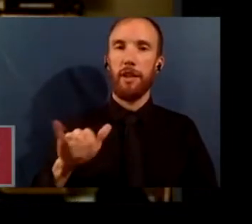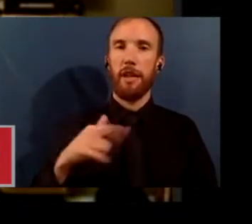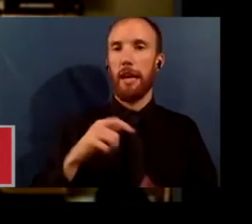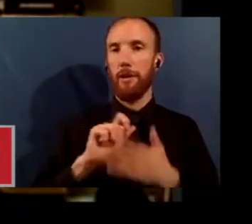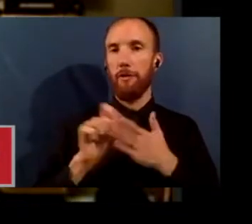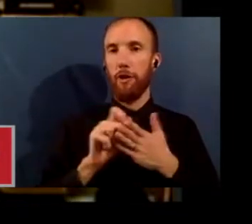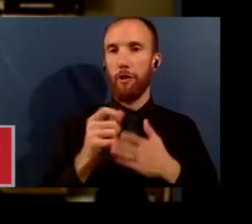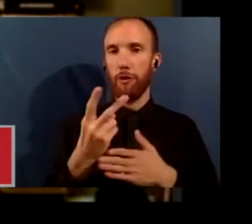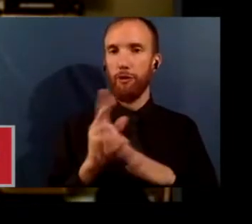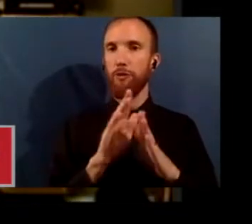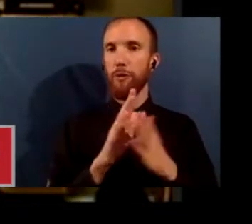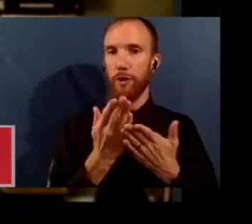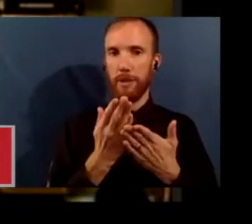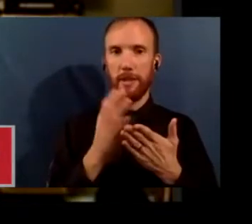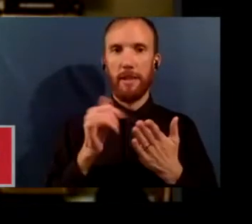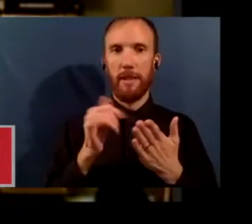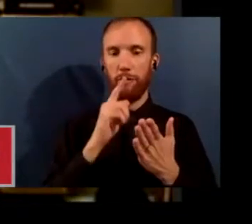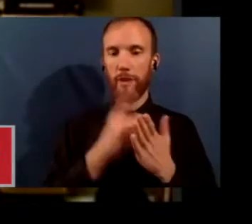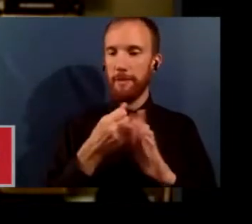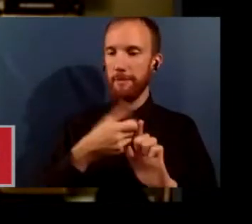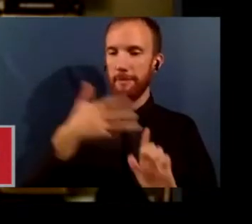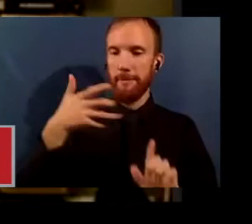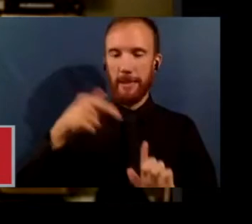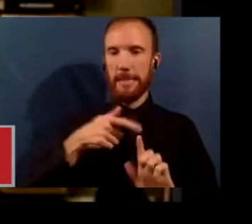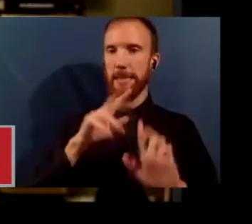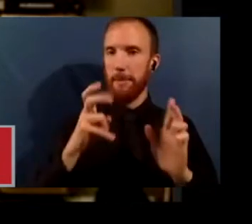to sell a few books now, if that's okay.